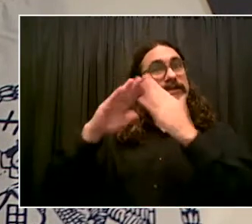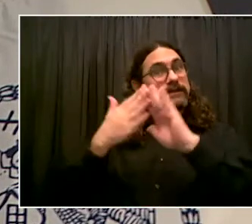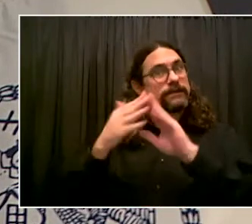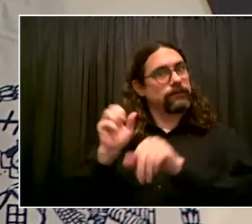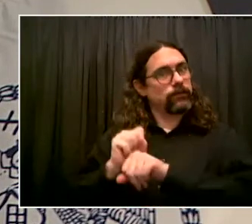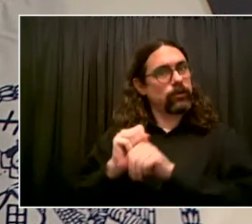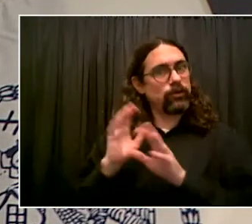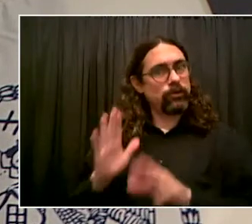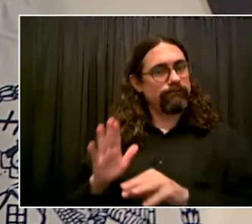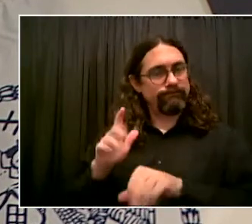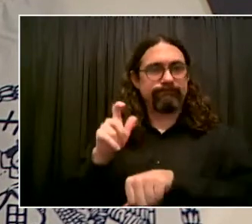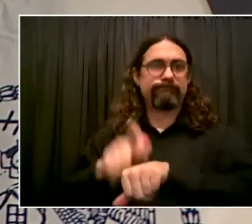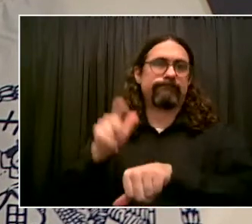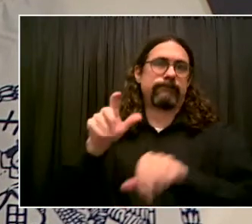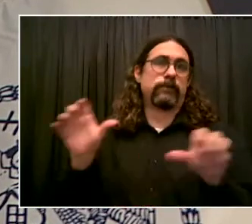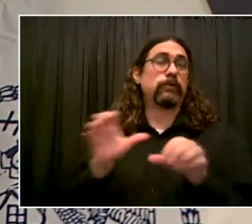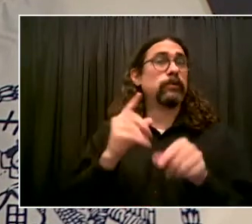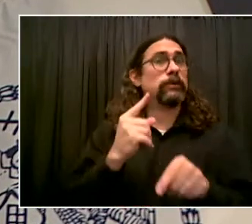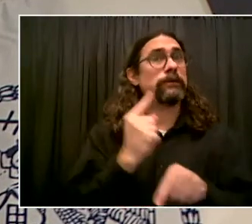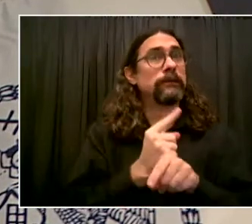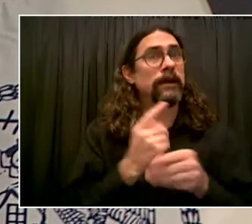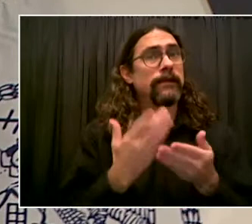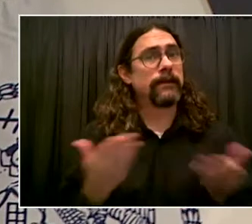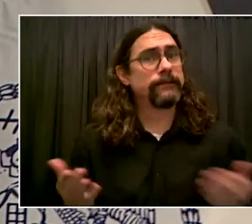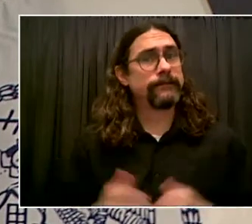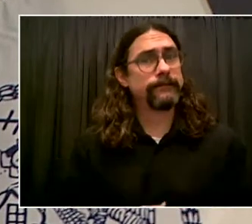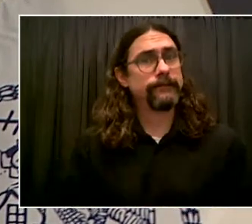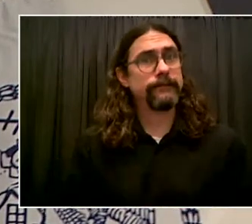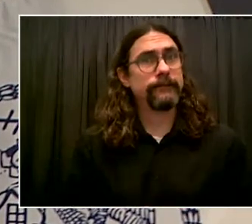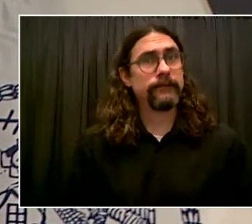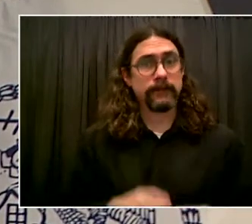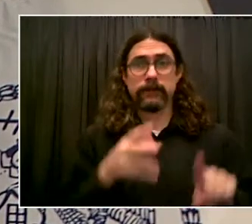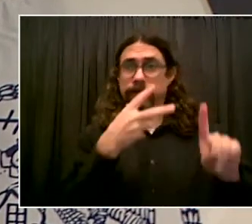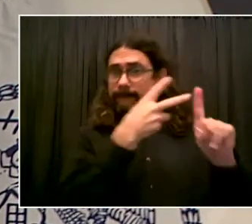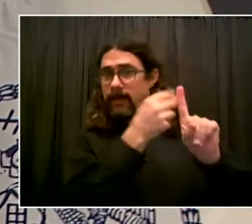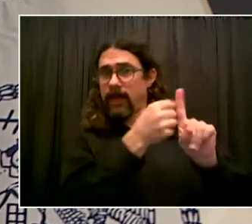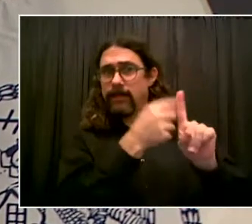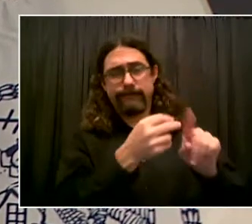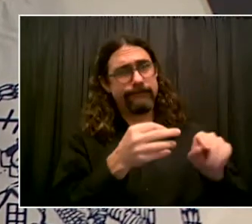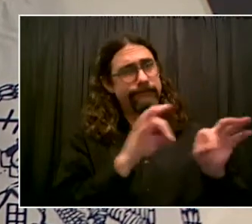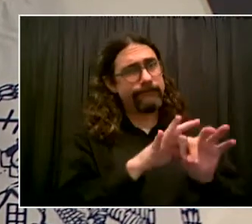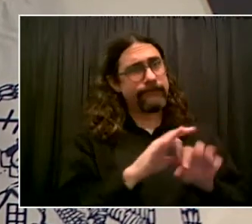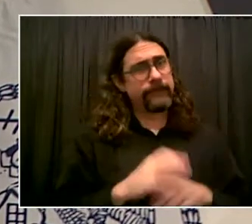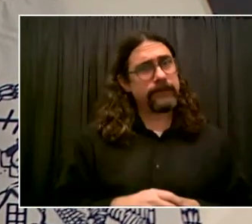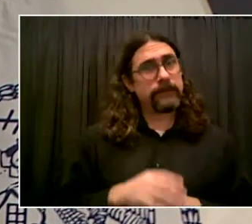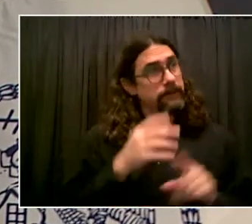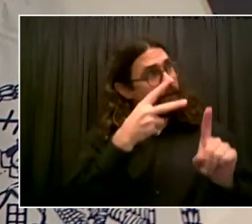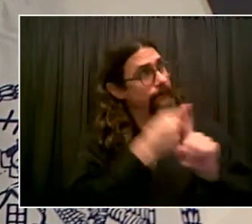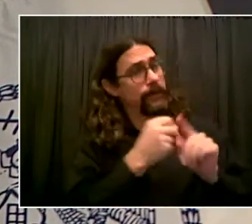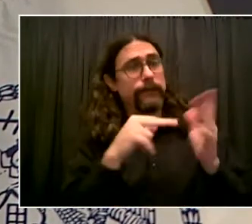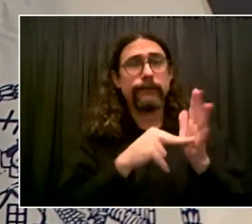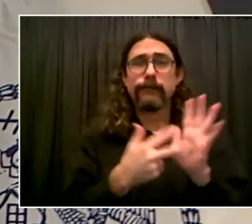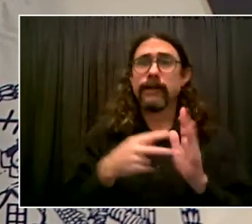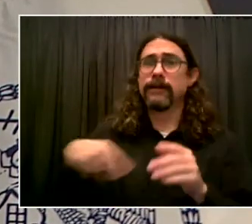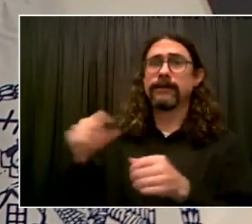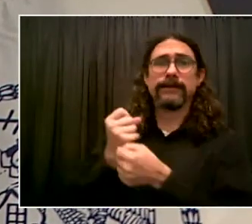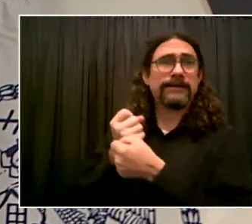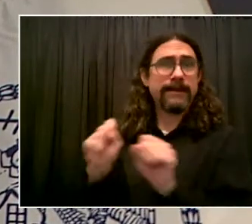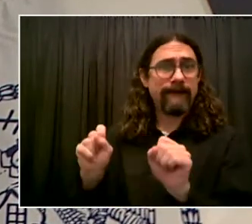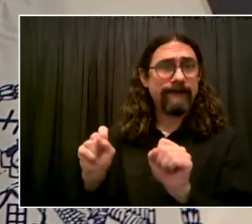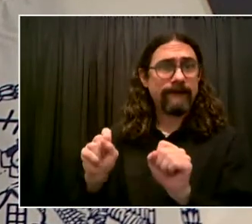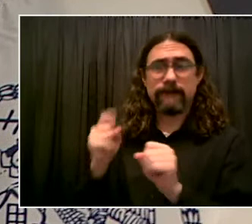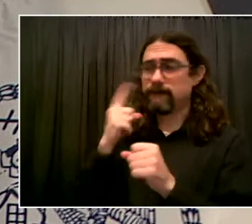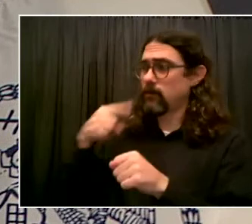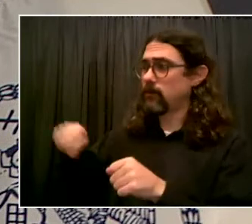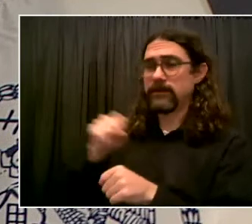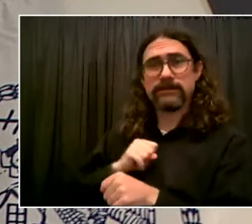to keep our employees safe, to keep all the people they serve safe, to keep their families safe, our neighborhoods safe, our city safe. Time and time